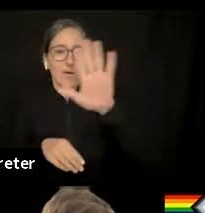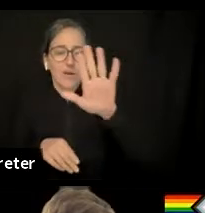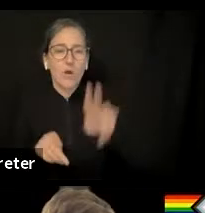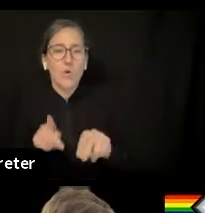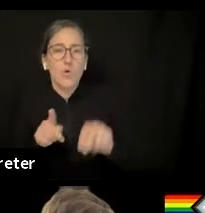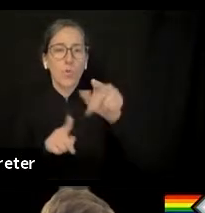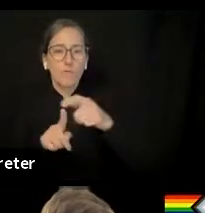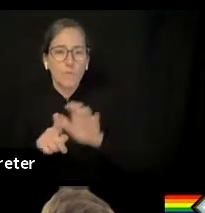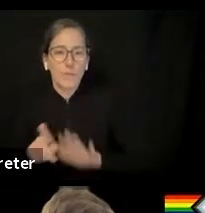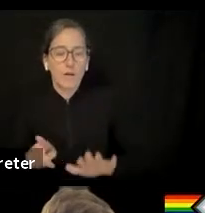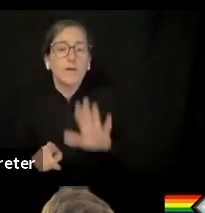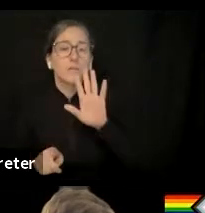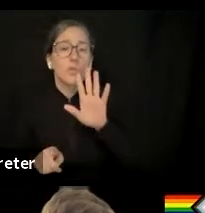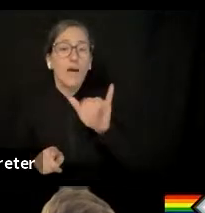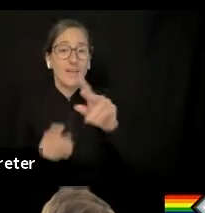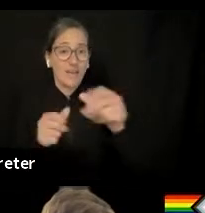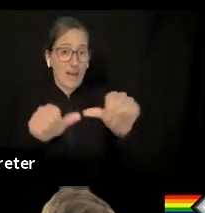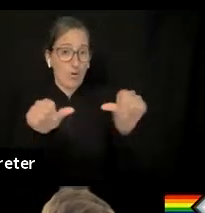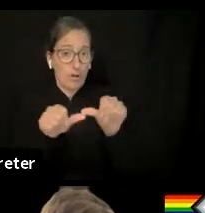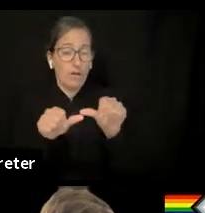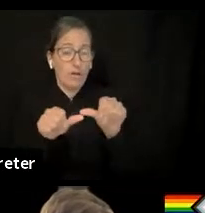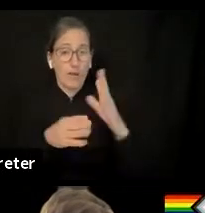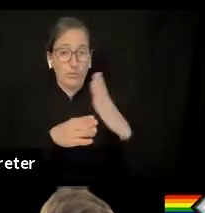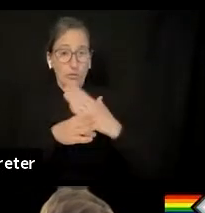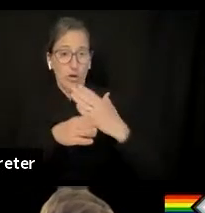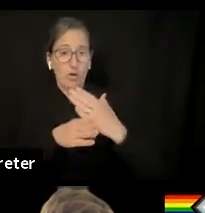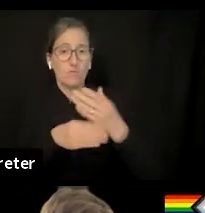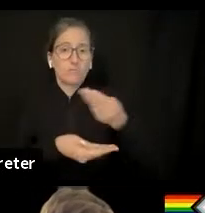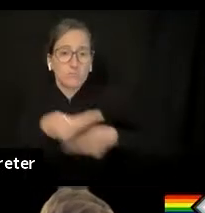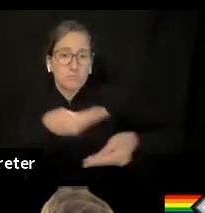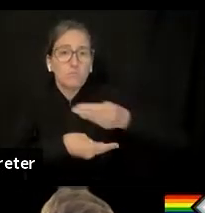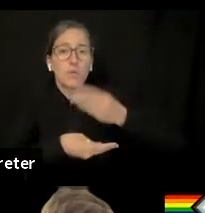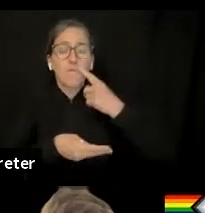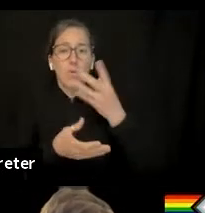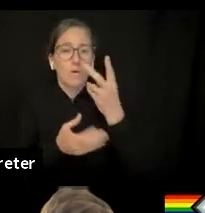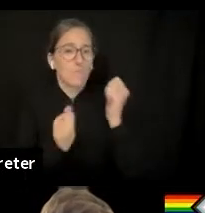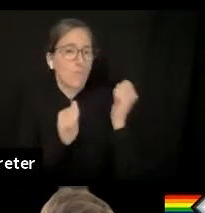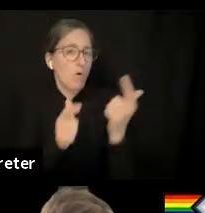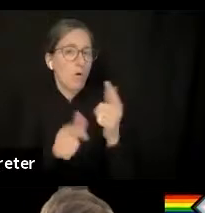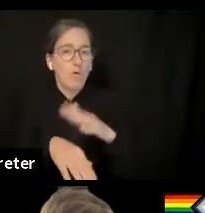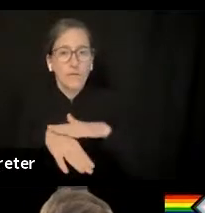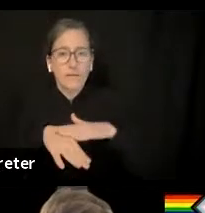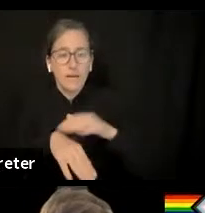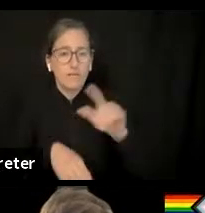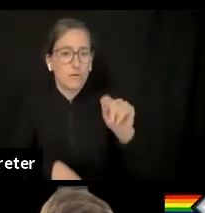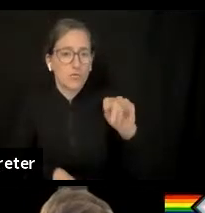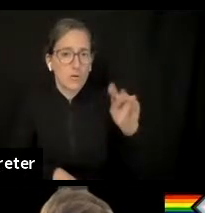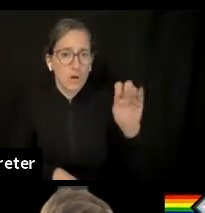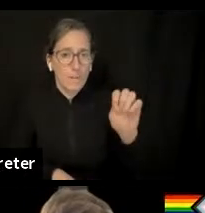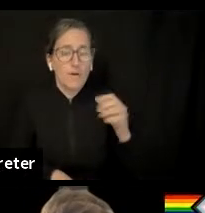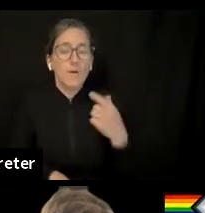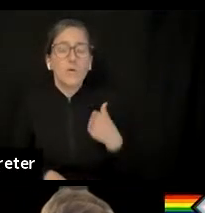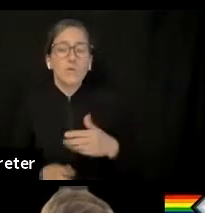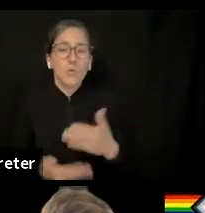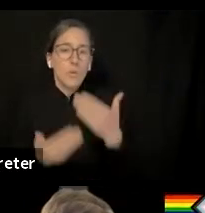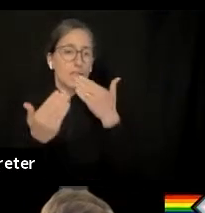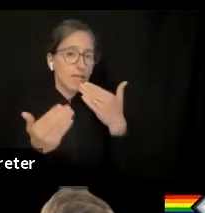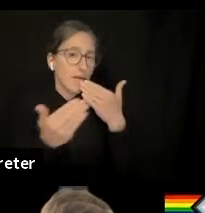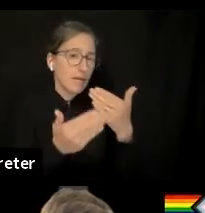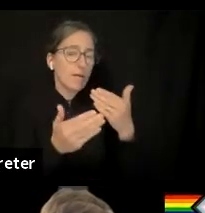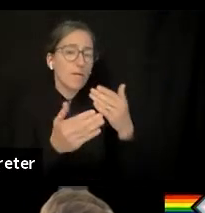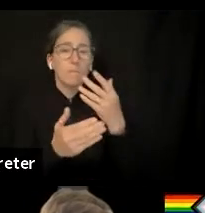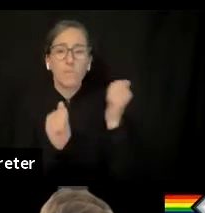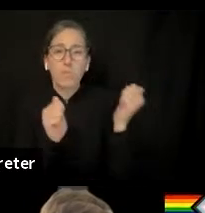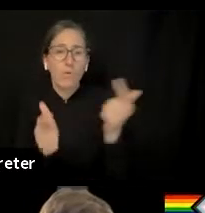between tribal nations. We acknowledge and thank the original stewards of this land. It is our hope that guests continue to honor and to care for this